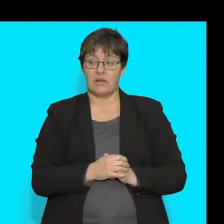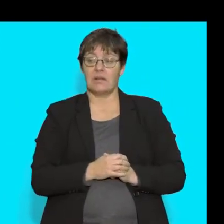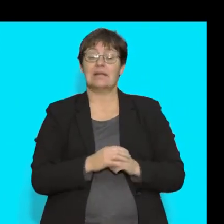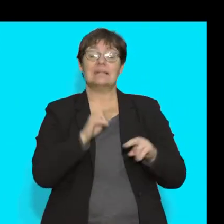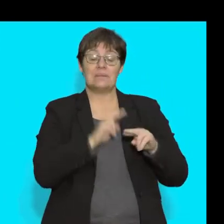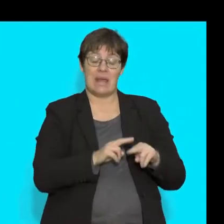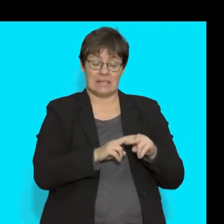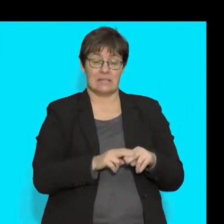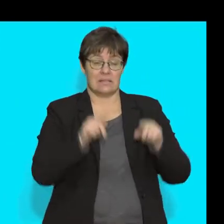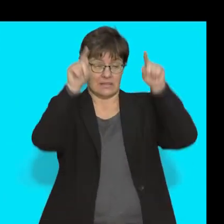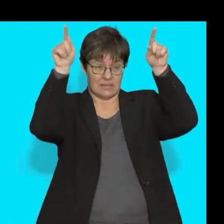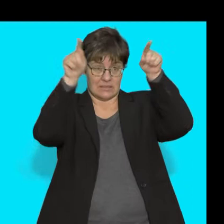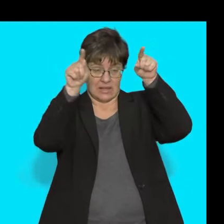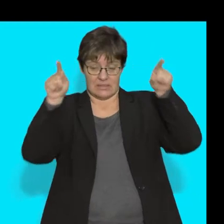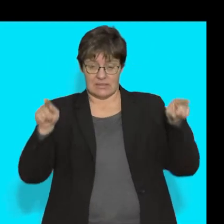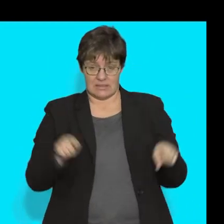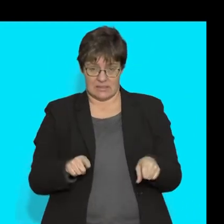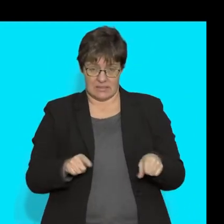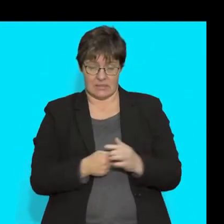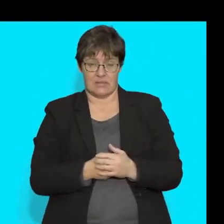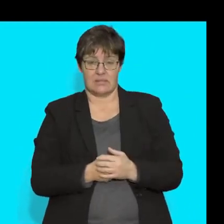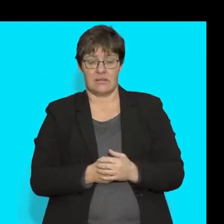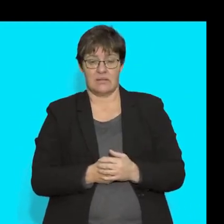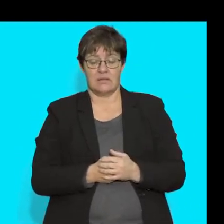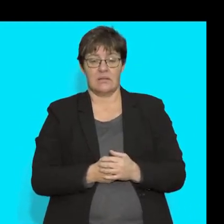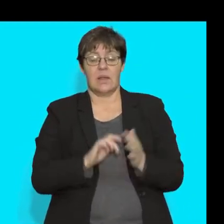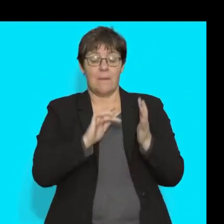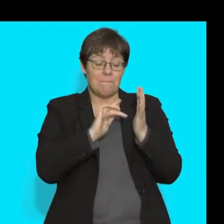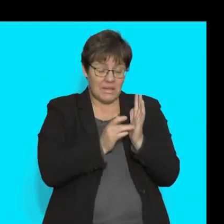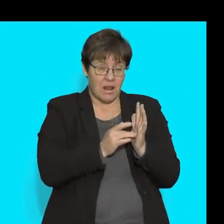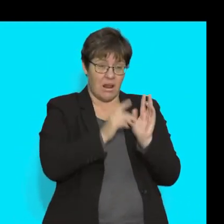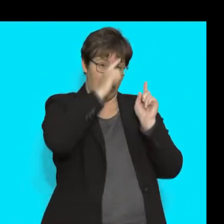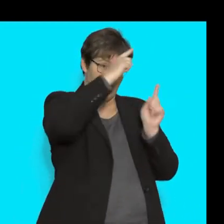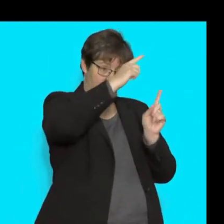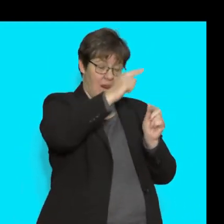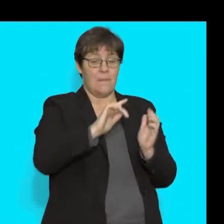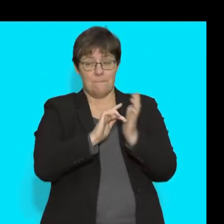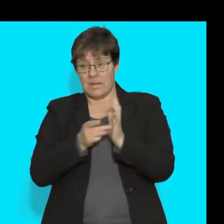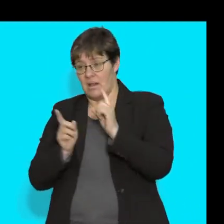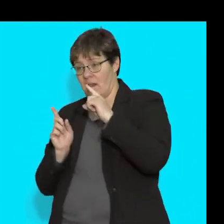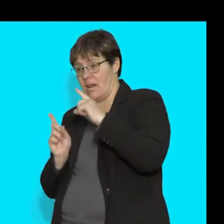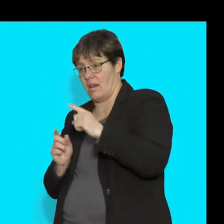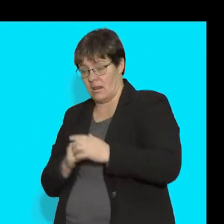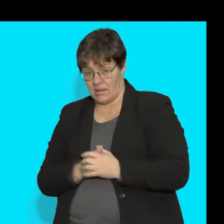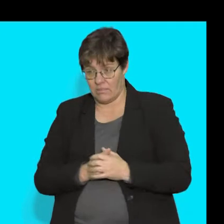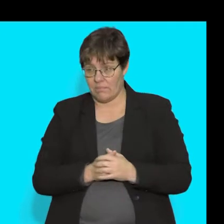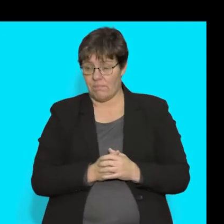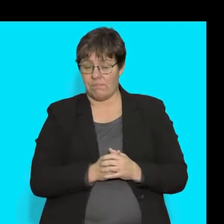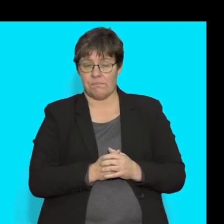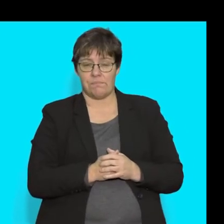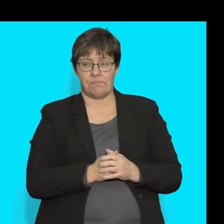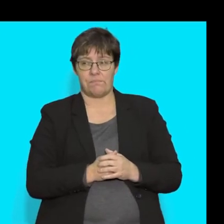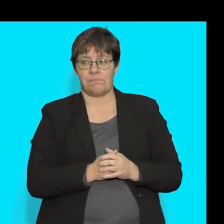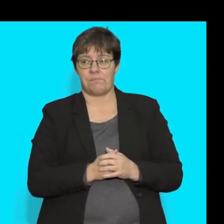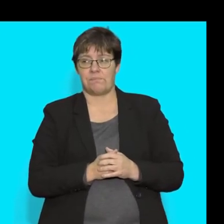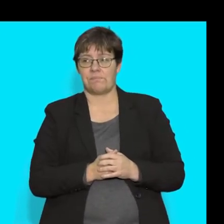that those points on the sides are midpoints respectively, right? So that's what you need to know,